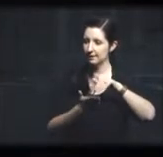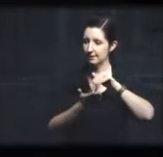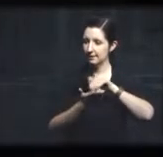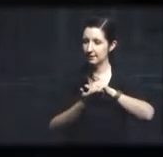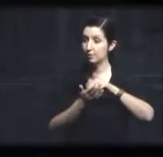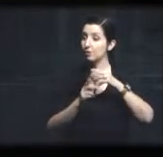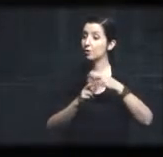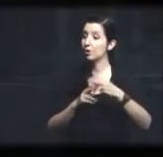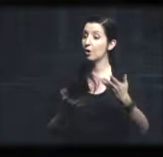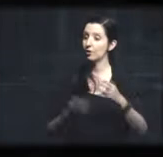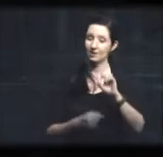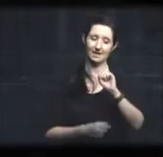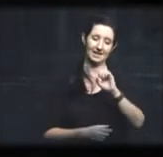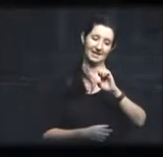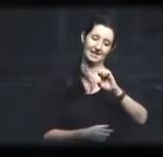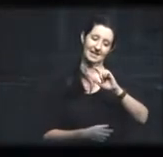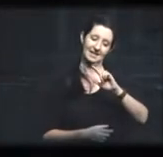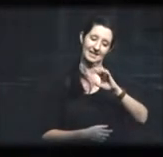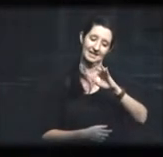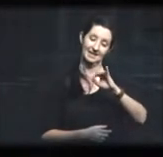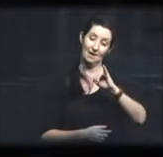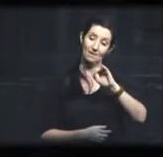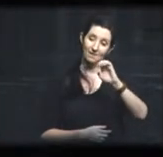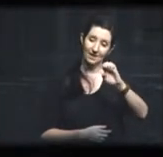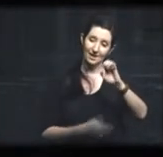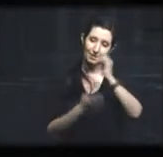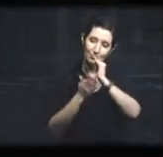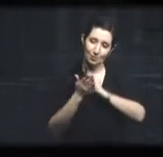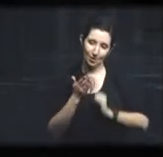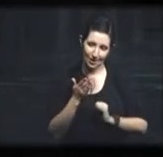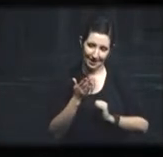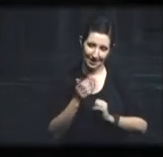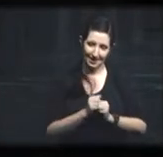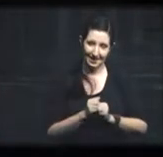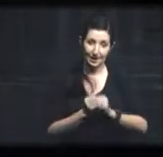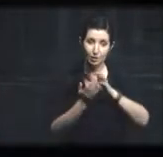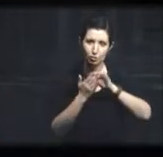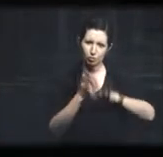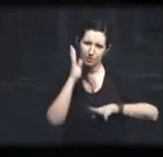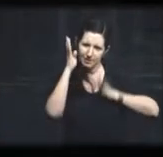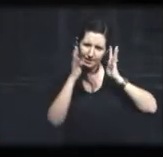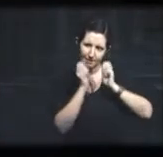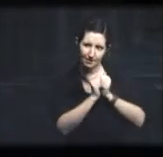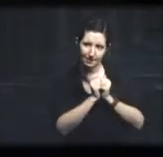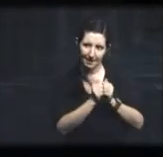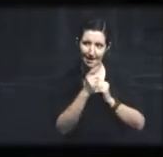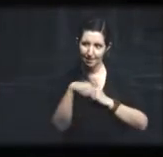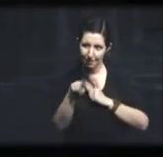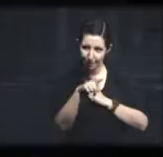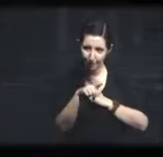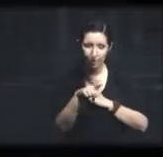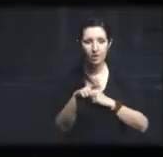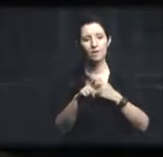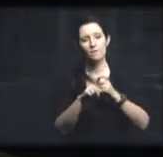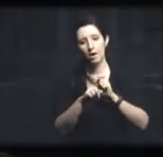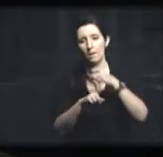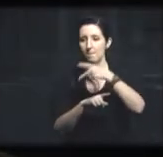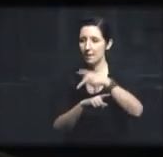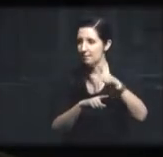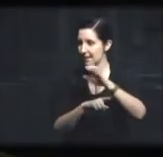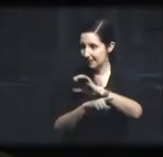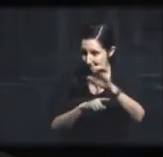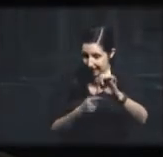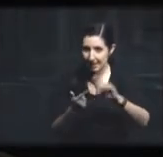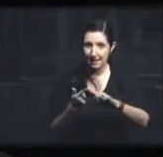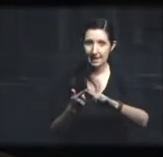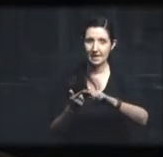drone. And it was an idea that students came up together. There were Pikes Peak students and Colorado College students and UCCS students all on the